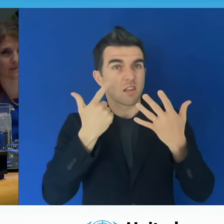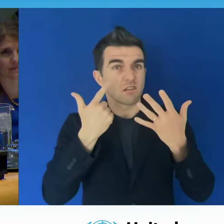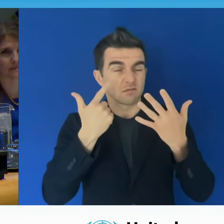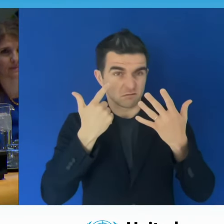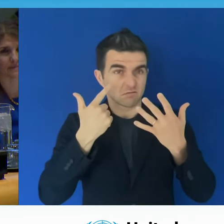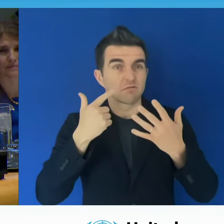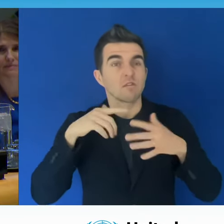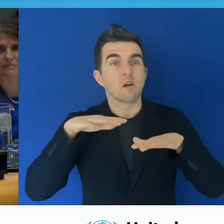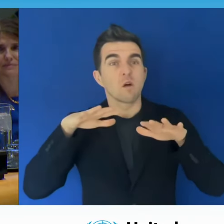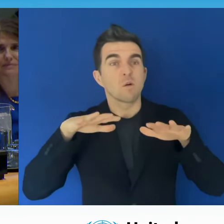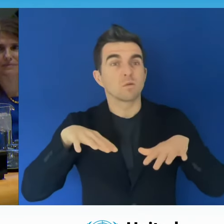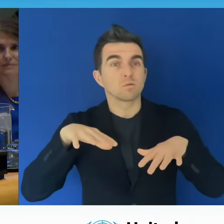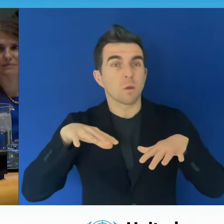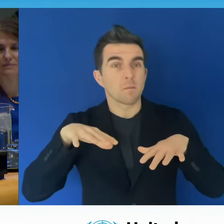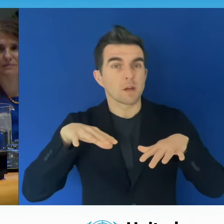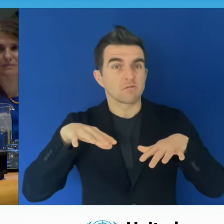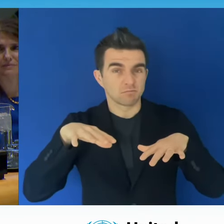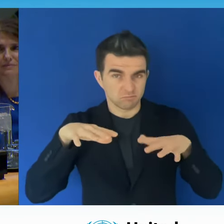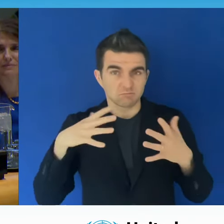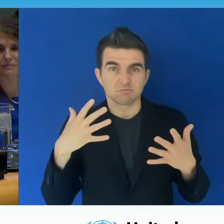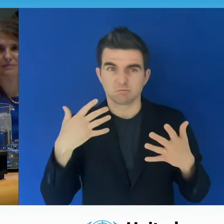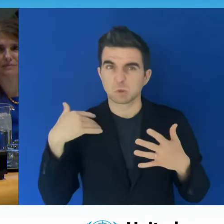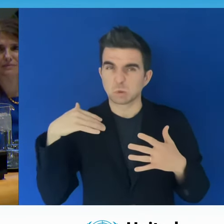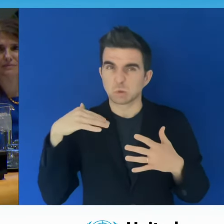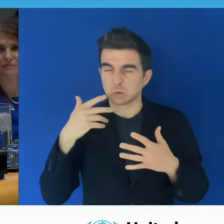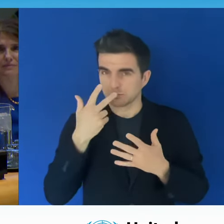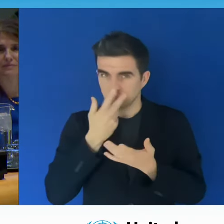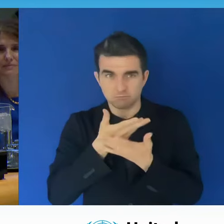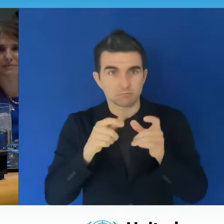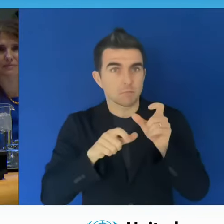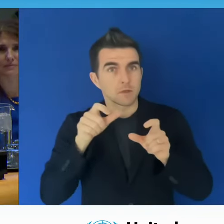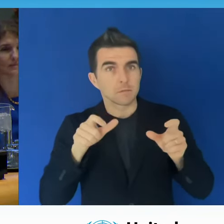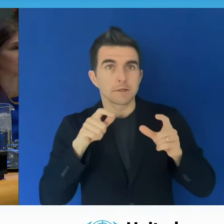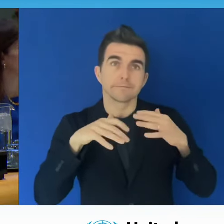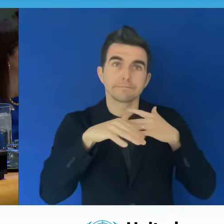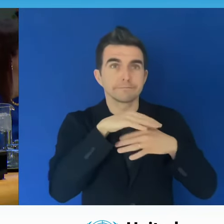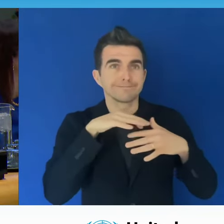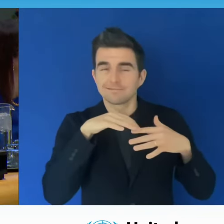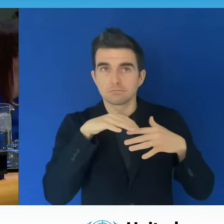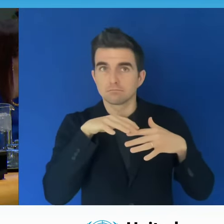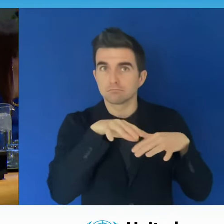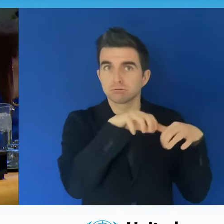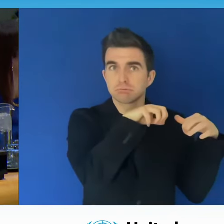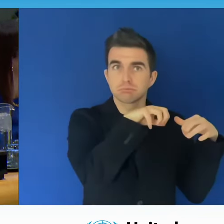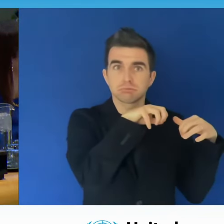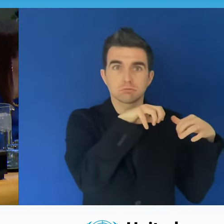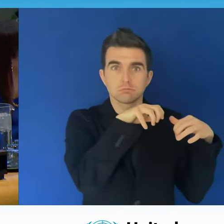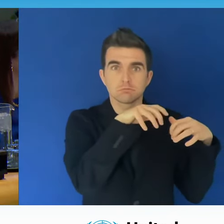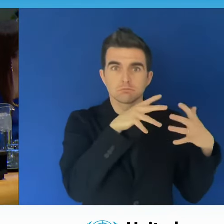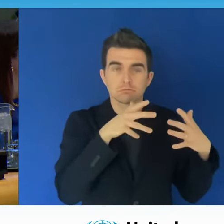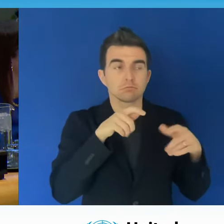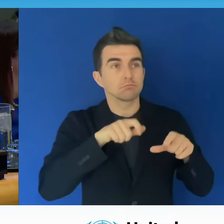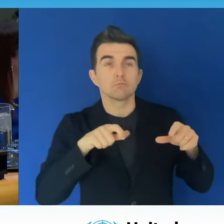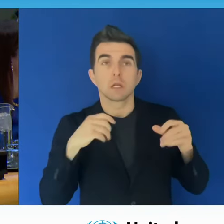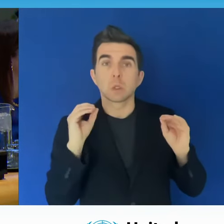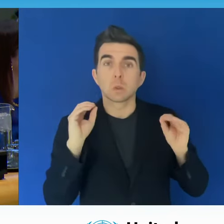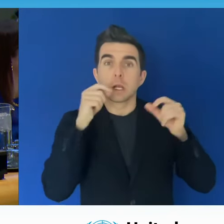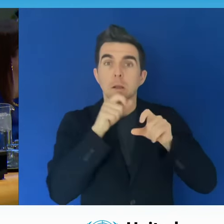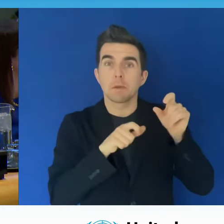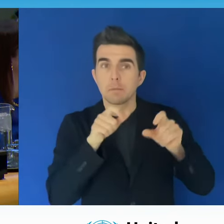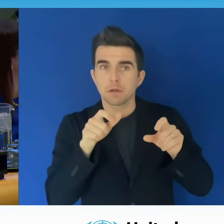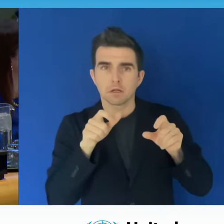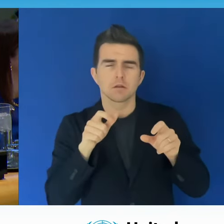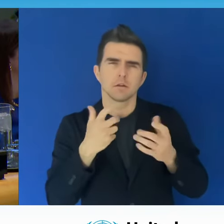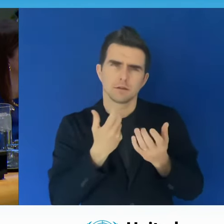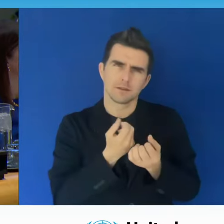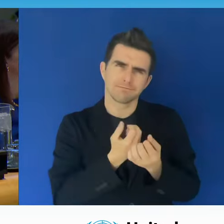Gaza, every single child, is out of school. It is high time for an immediate humanitarian ceasefire,